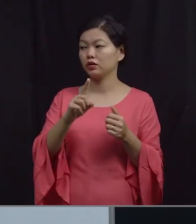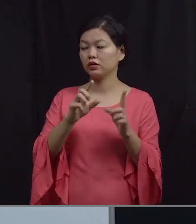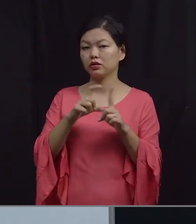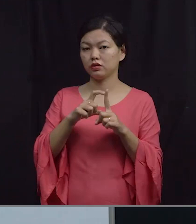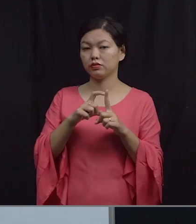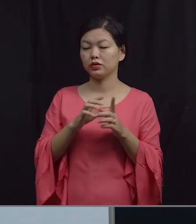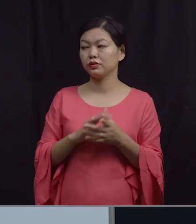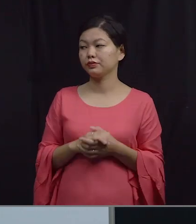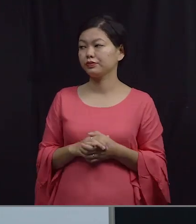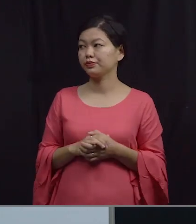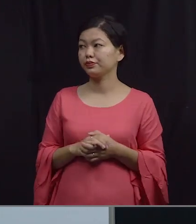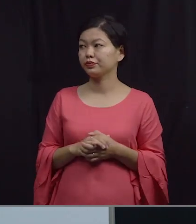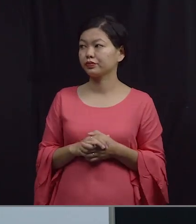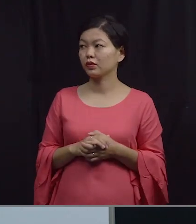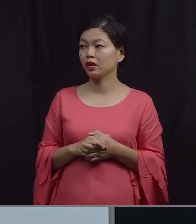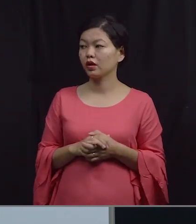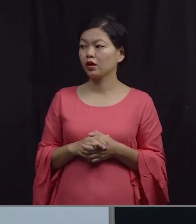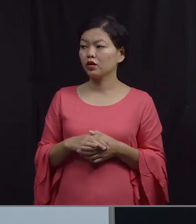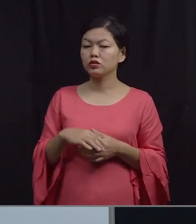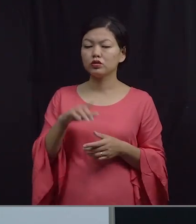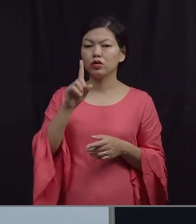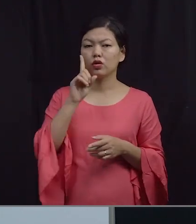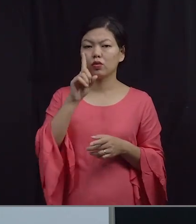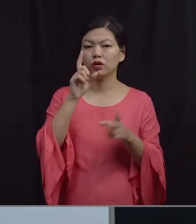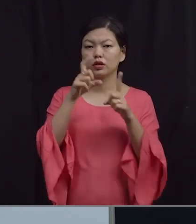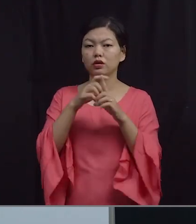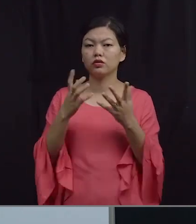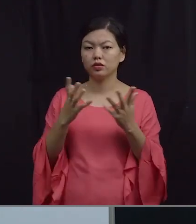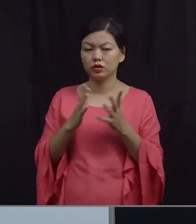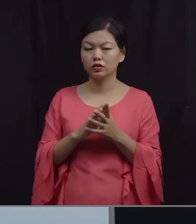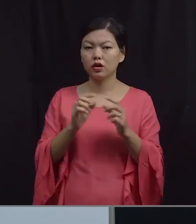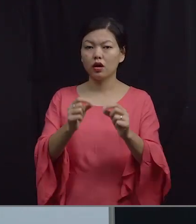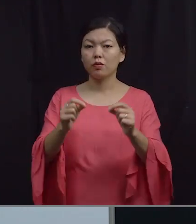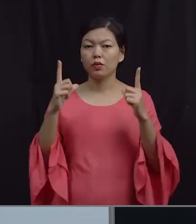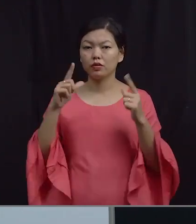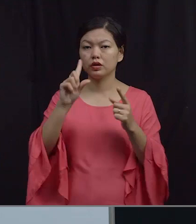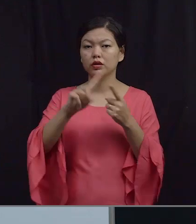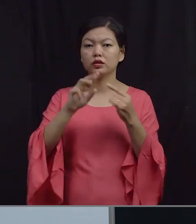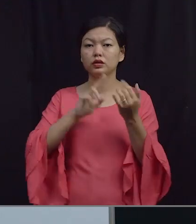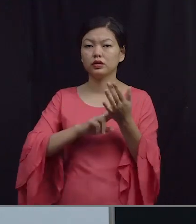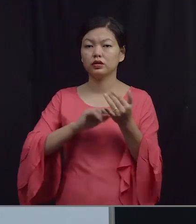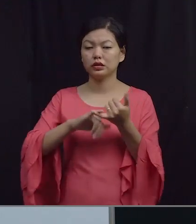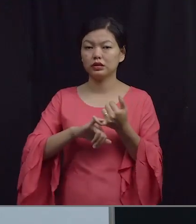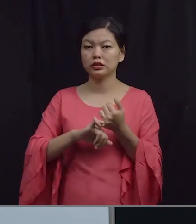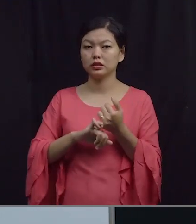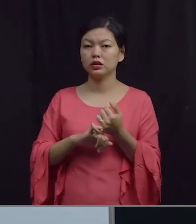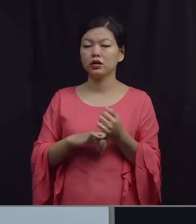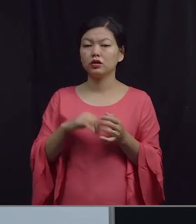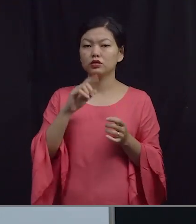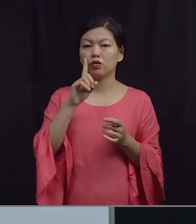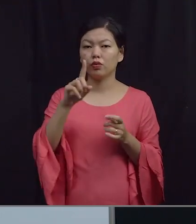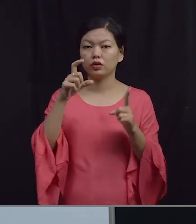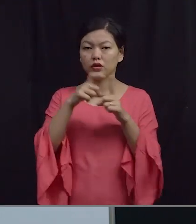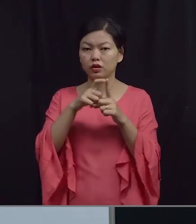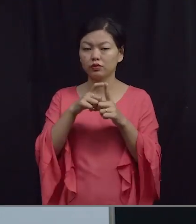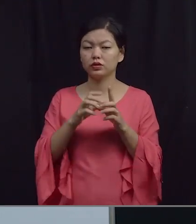1 diopter means it is nothing but the power of lens which has focal length of 1 meter. Is it clear? So what is 1 diopter?